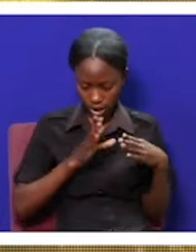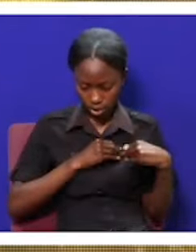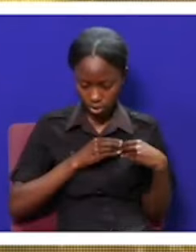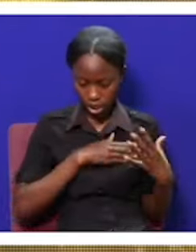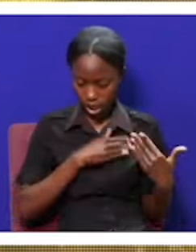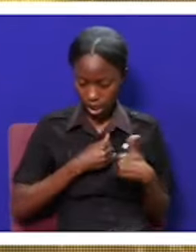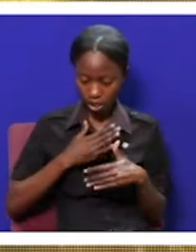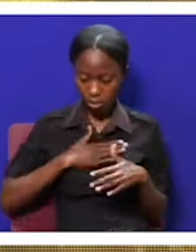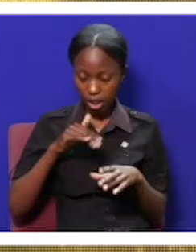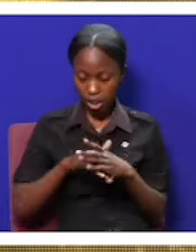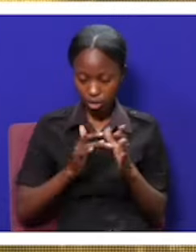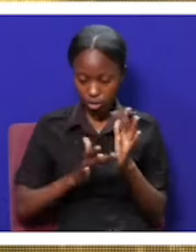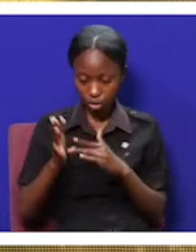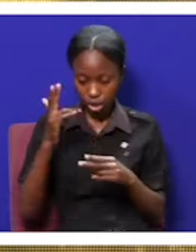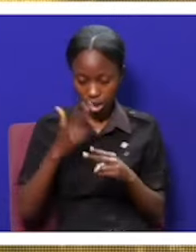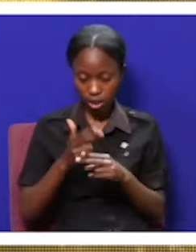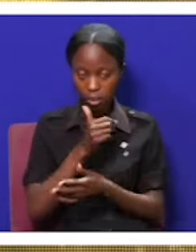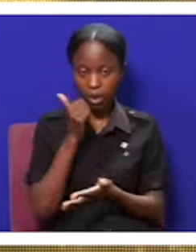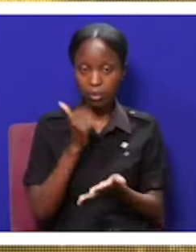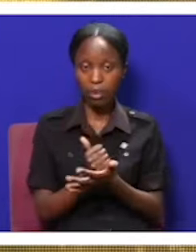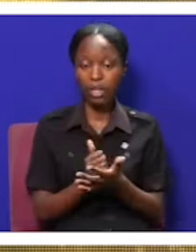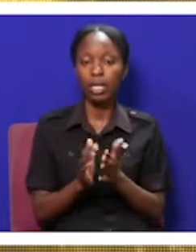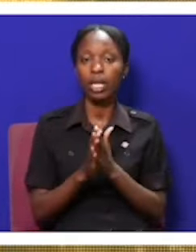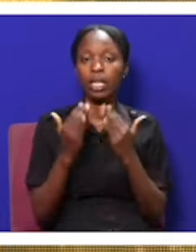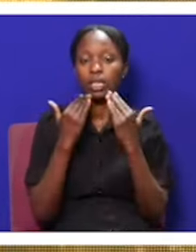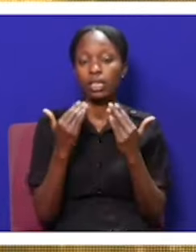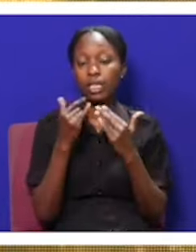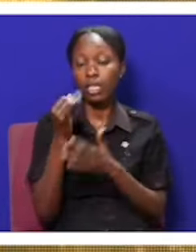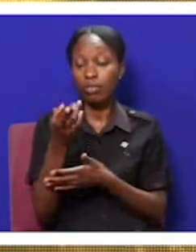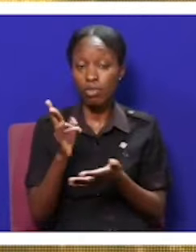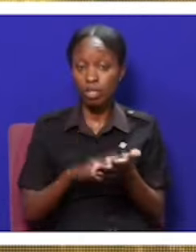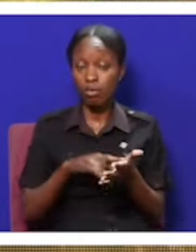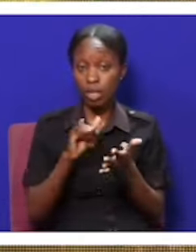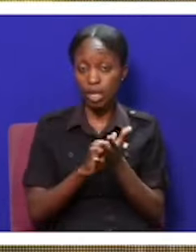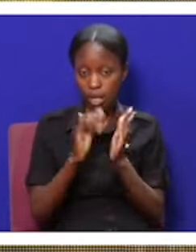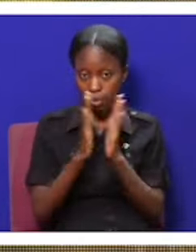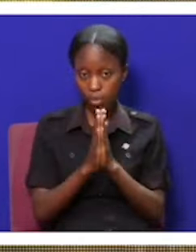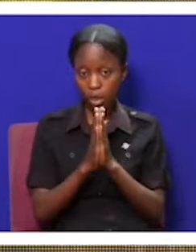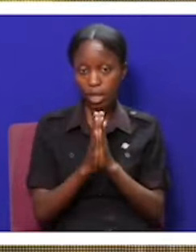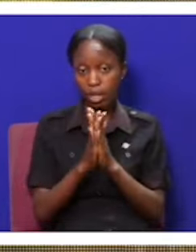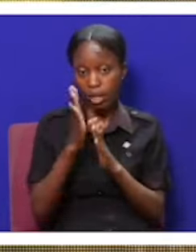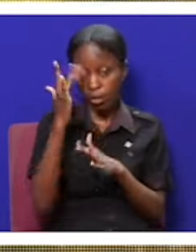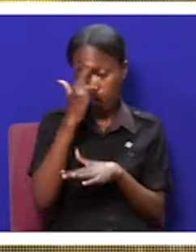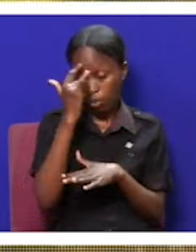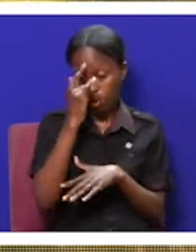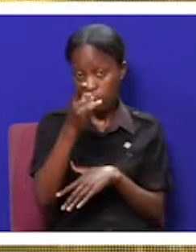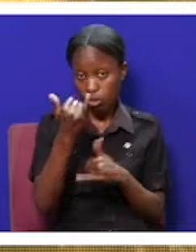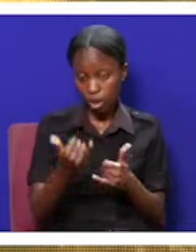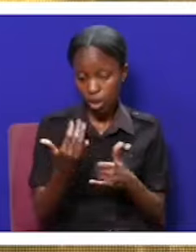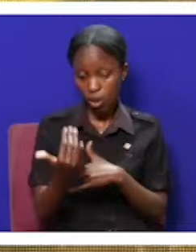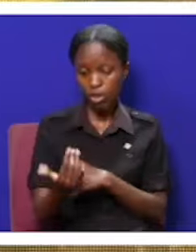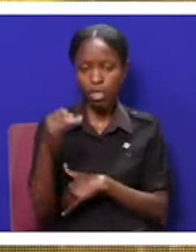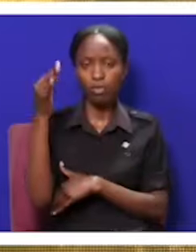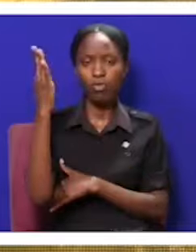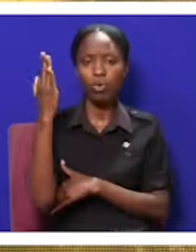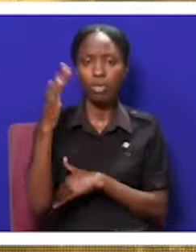Jesus' name, amen. Thank you so much if you said that prayer, because you're now a child of God.